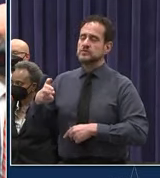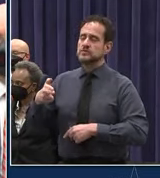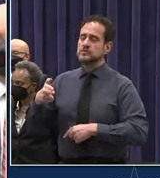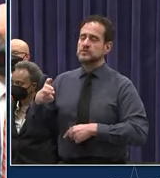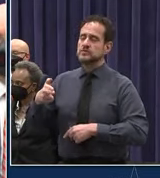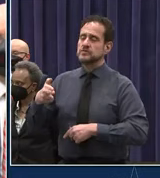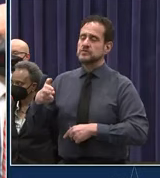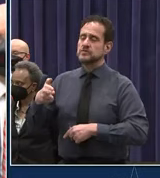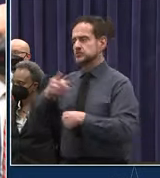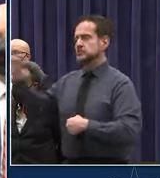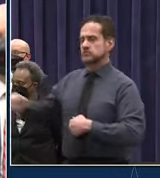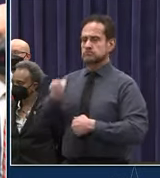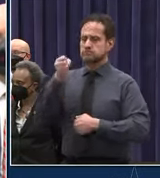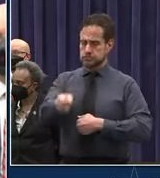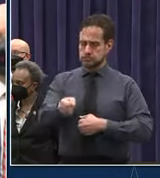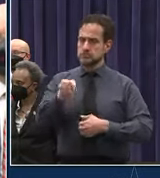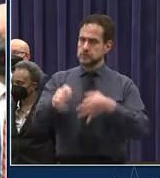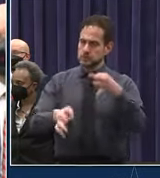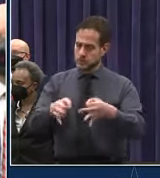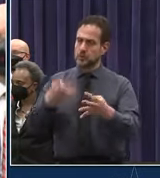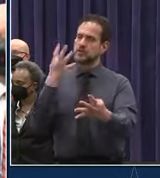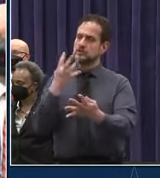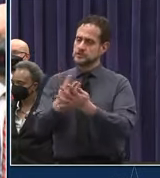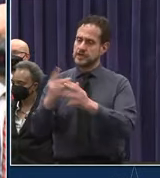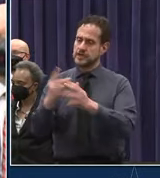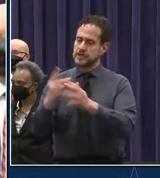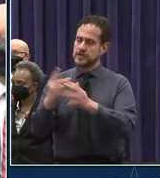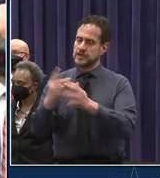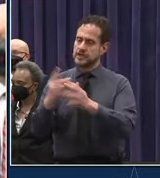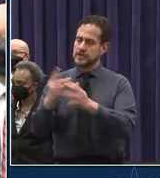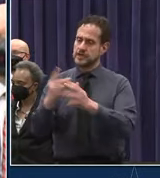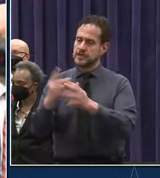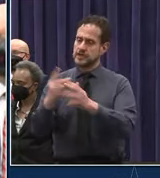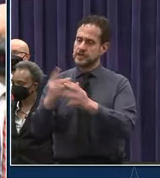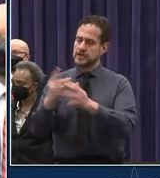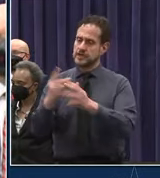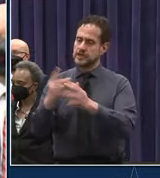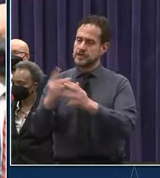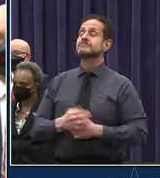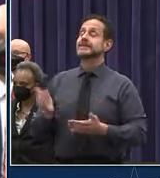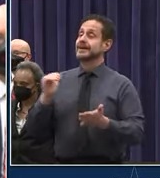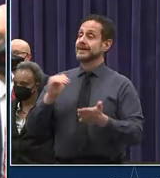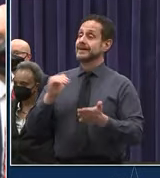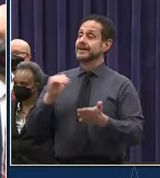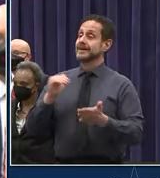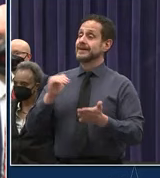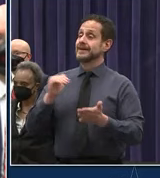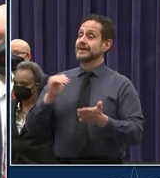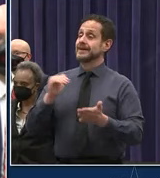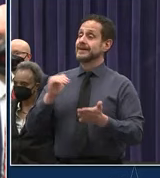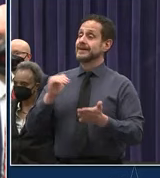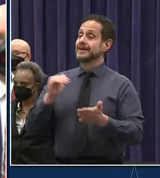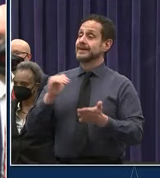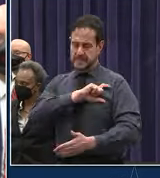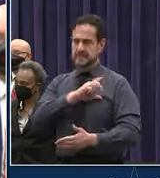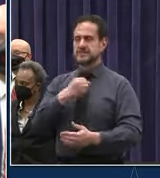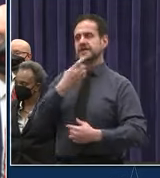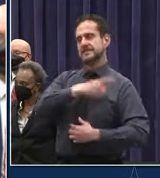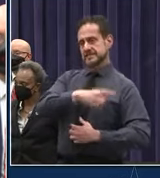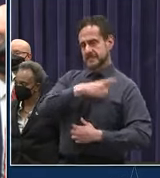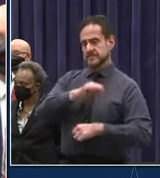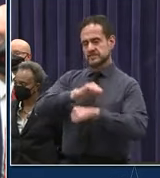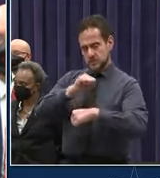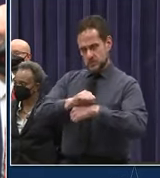fullest extent of the law. I want to again acknowledge the dedicated officers and detectives working in this case from day